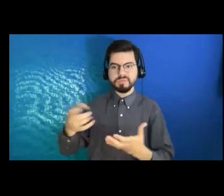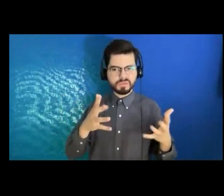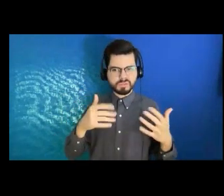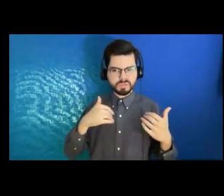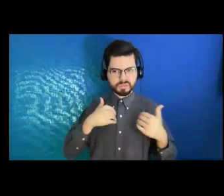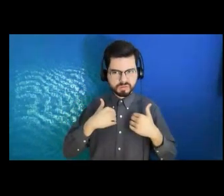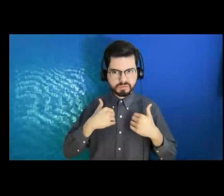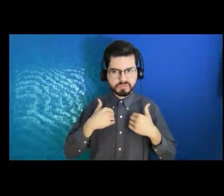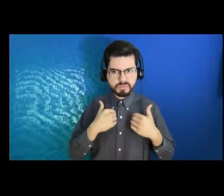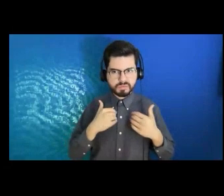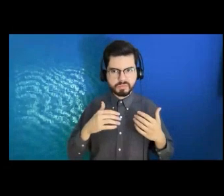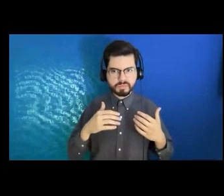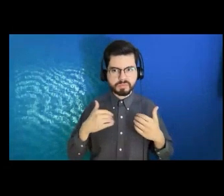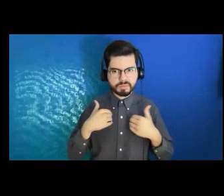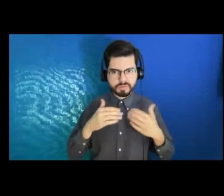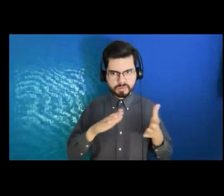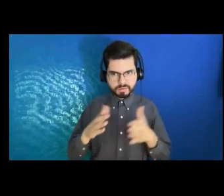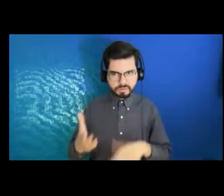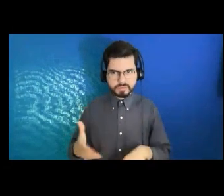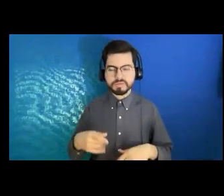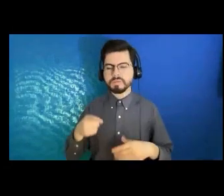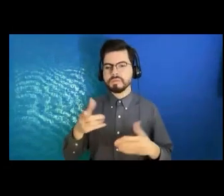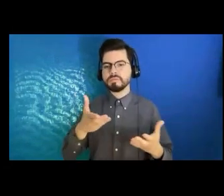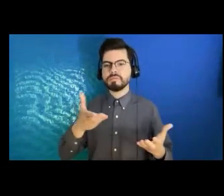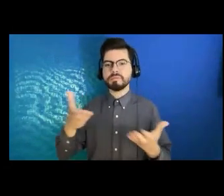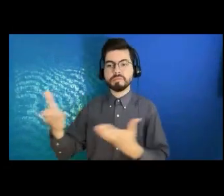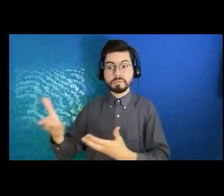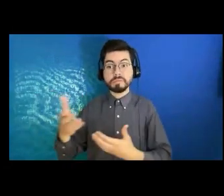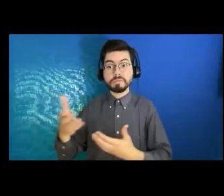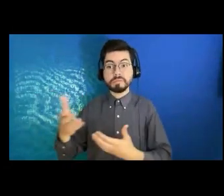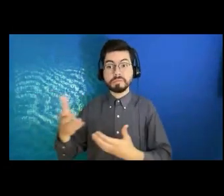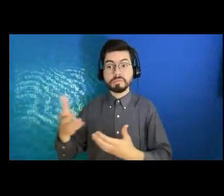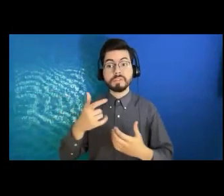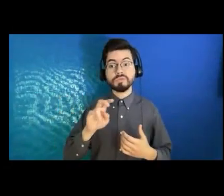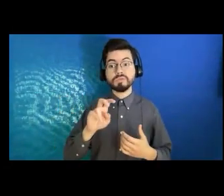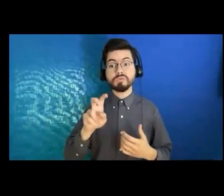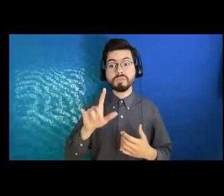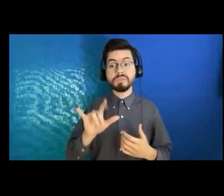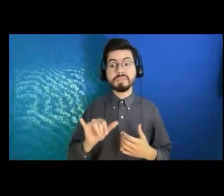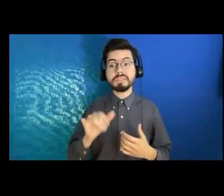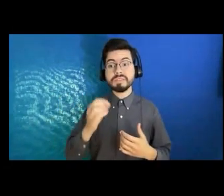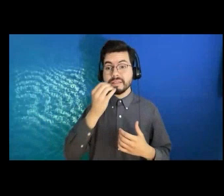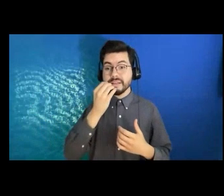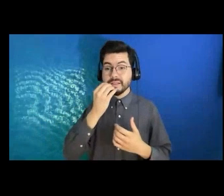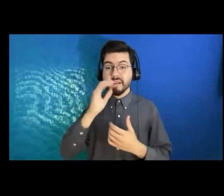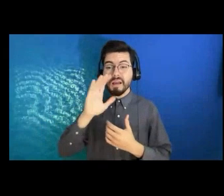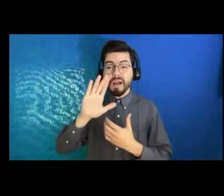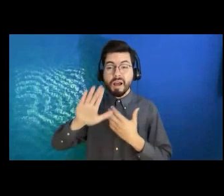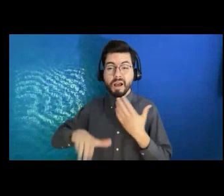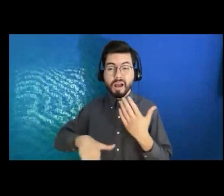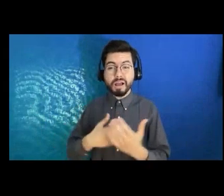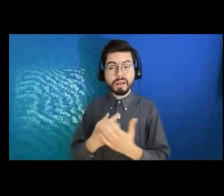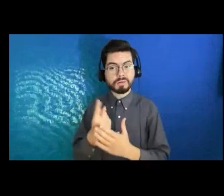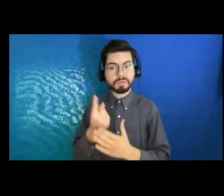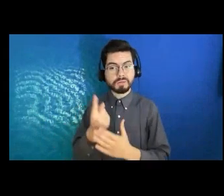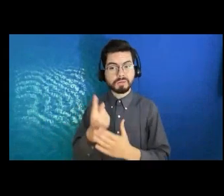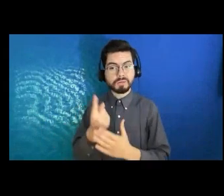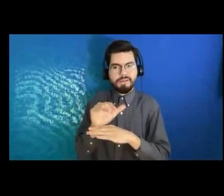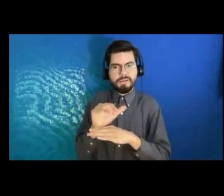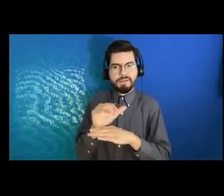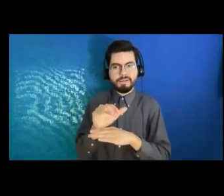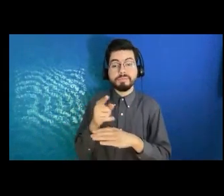This was mid-August. A grizzly bear came in and ate the entire pronghorn in one night. And it's not a